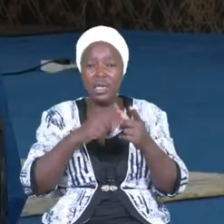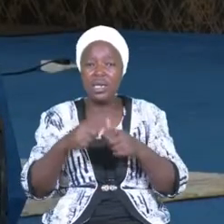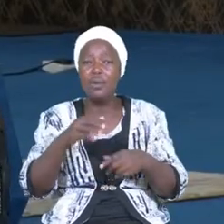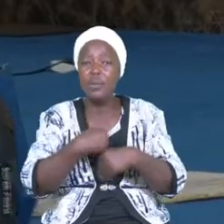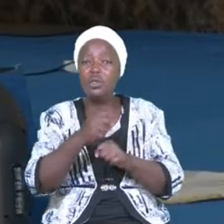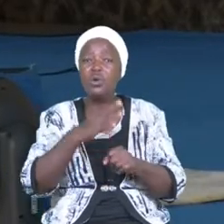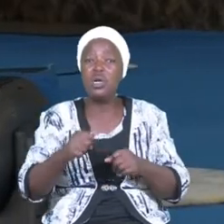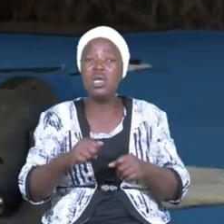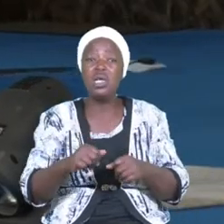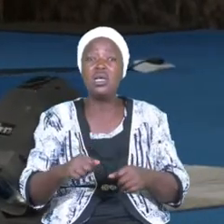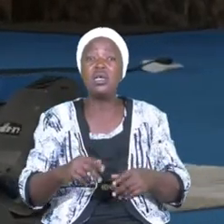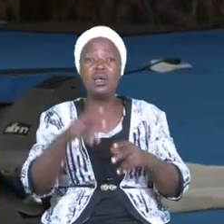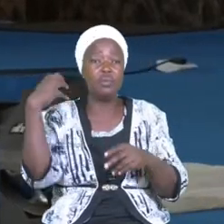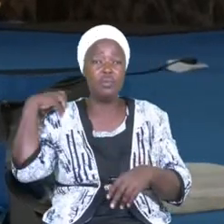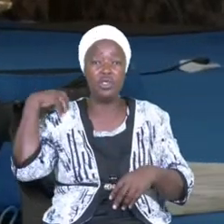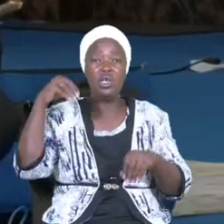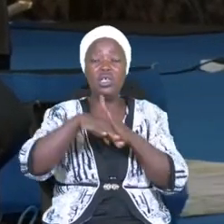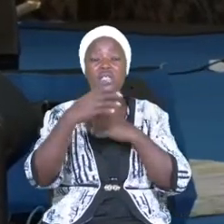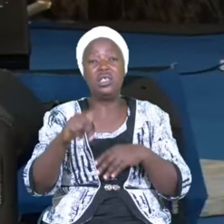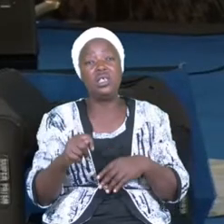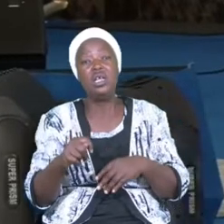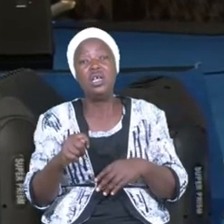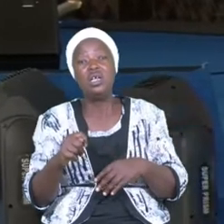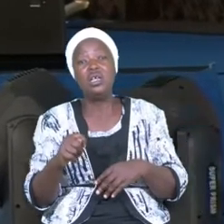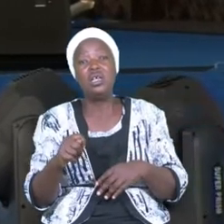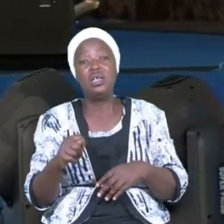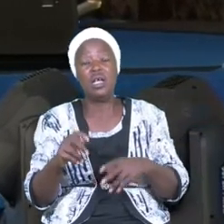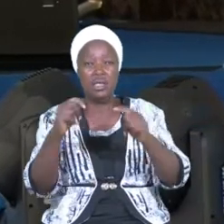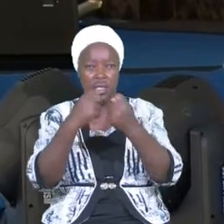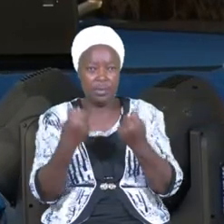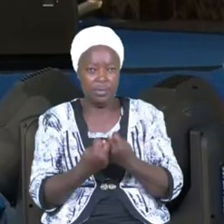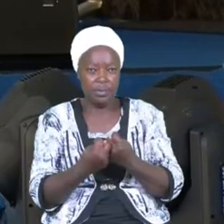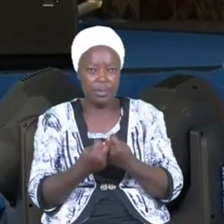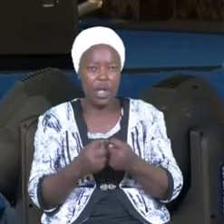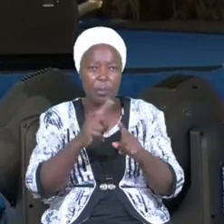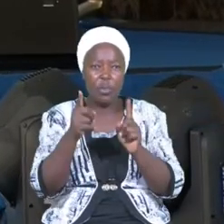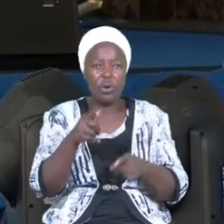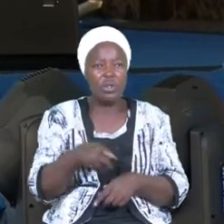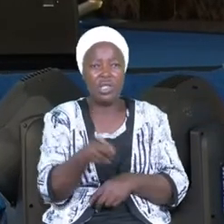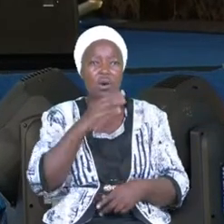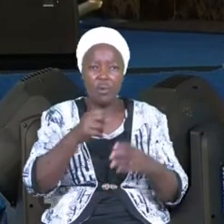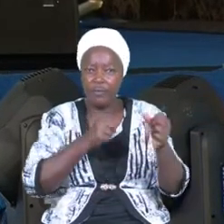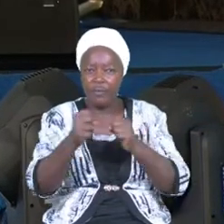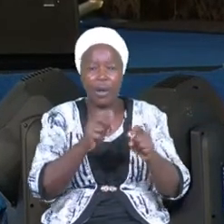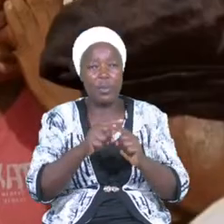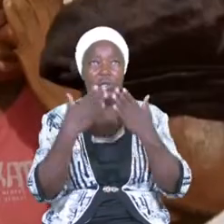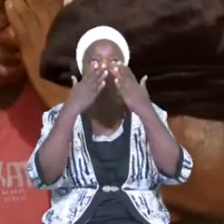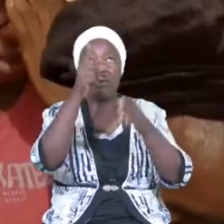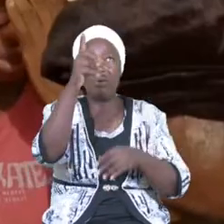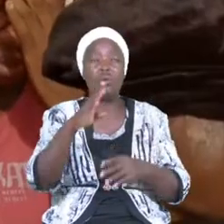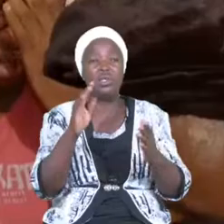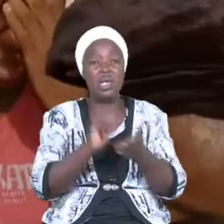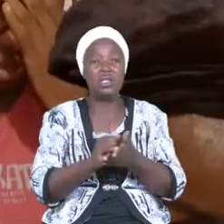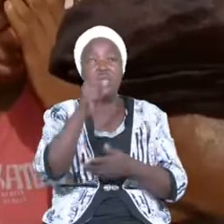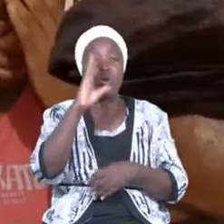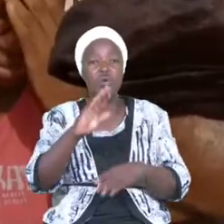team. And they will contend. But thank God, God will give you sufficient grace.